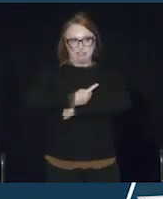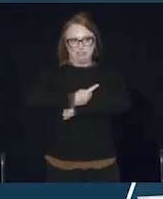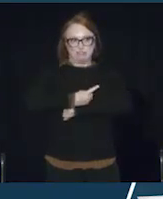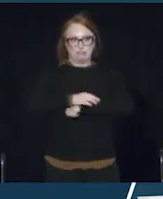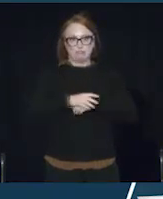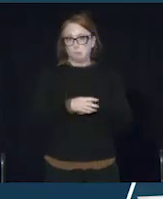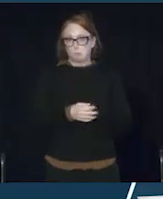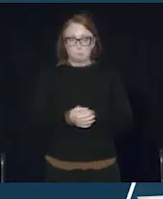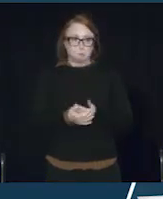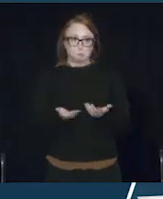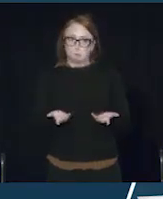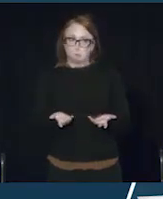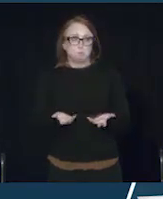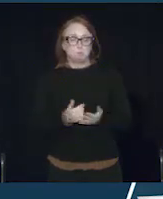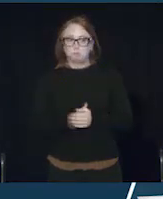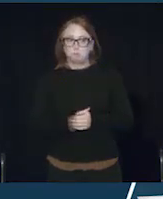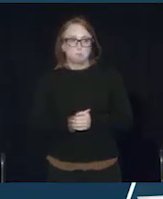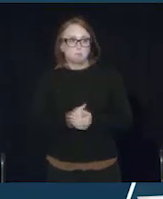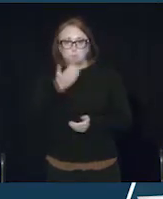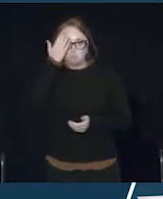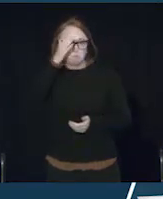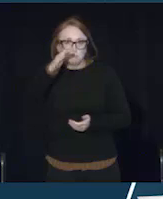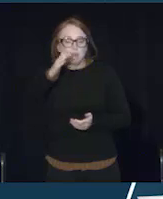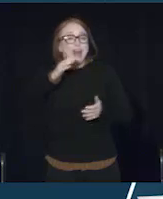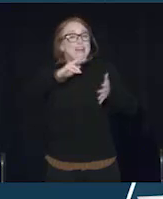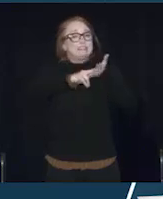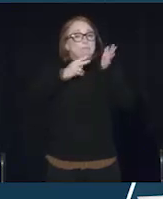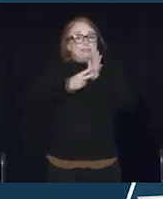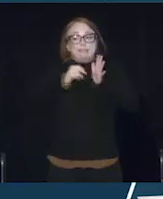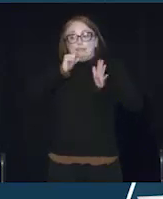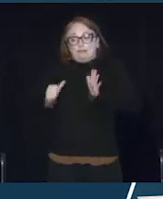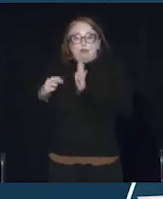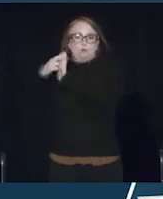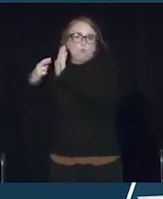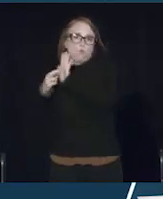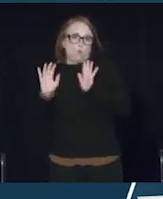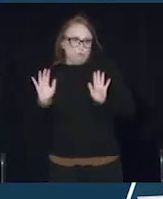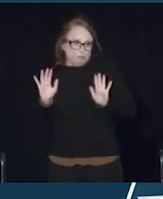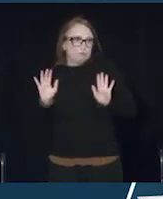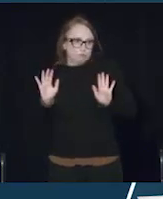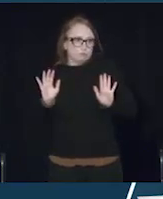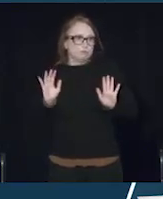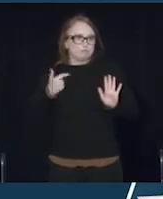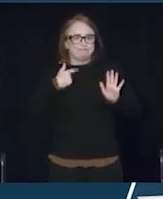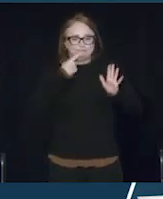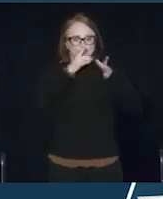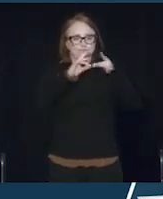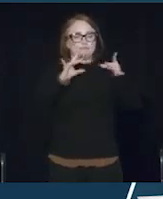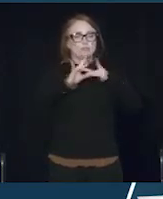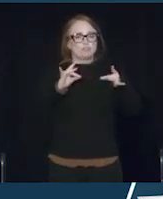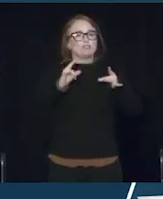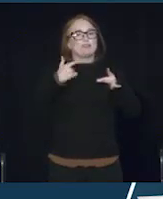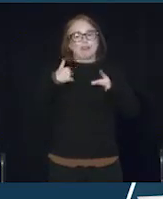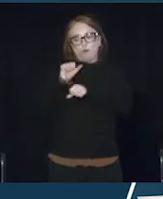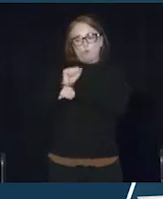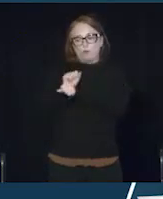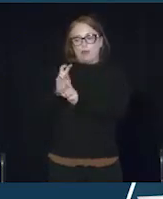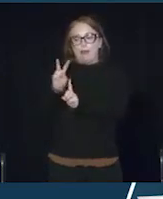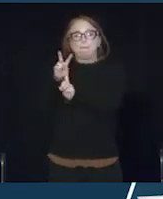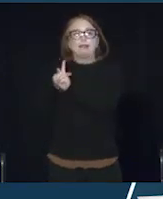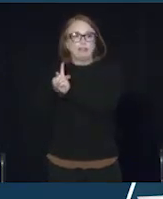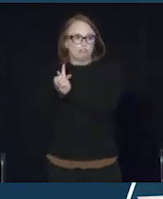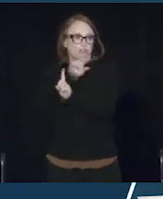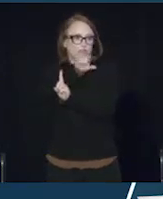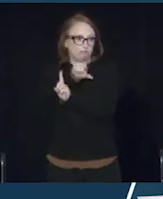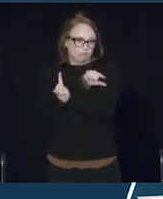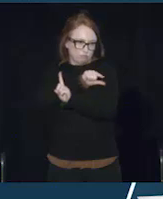I'm not, but that doesn't mean that there isn't. Like I mentioned earlier, I work in the application eligibility determination